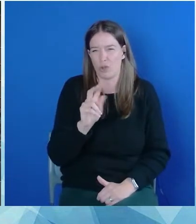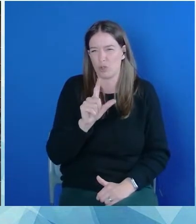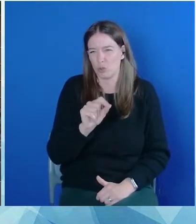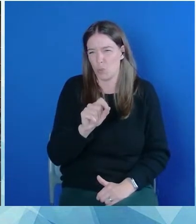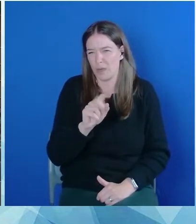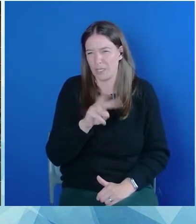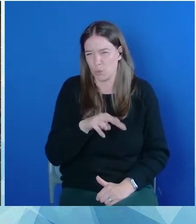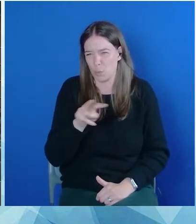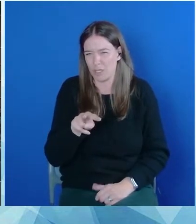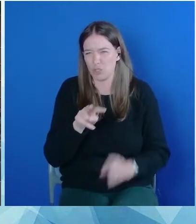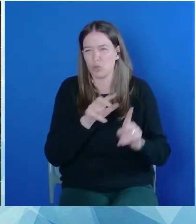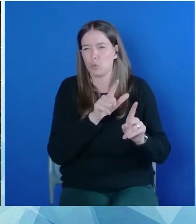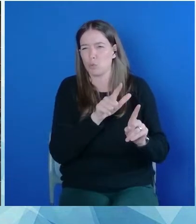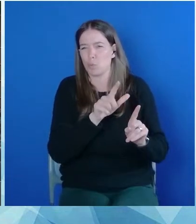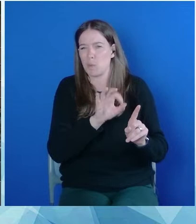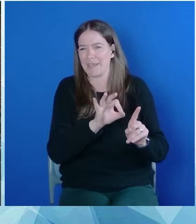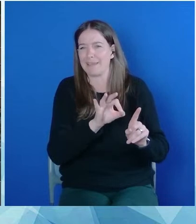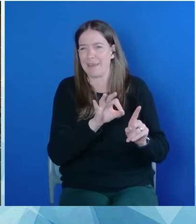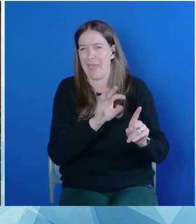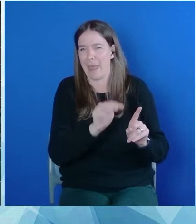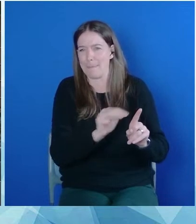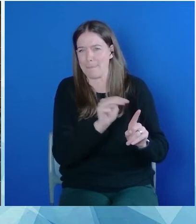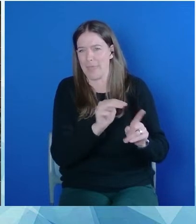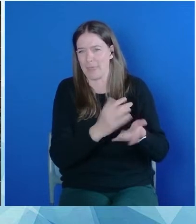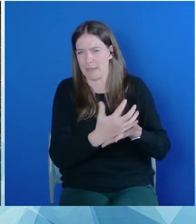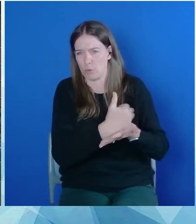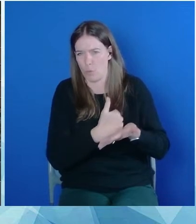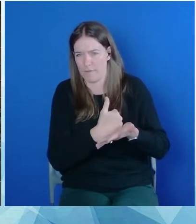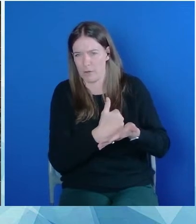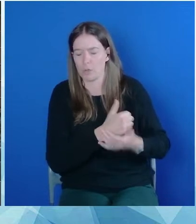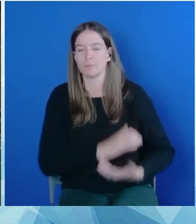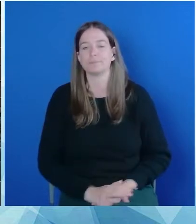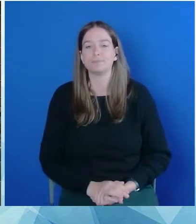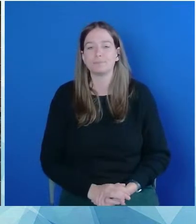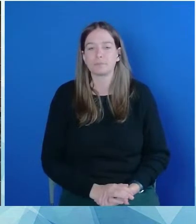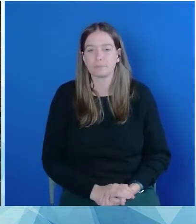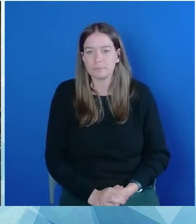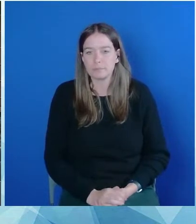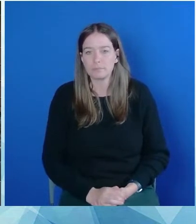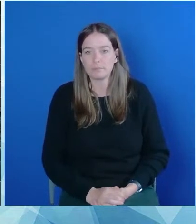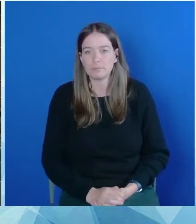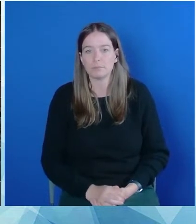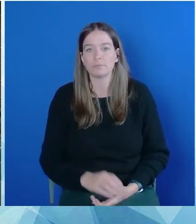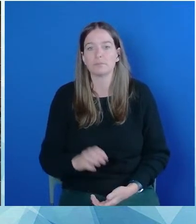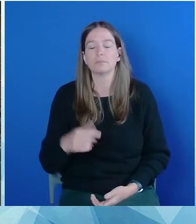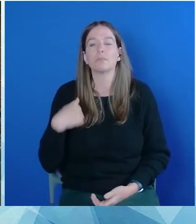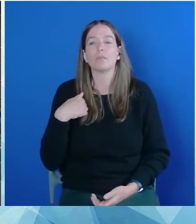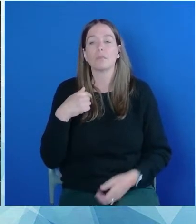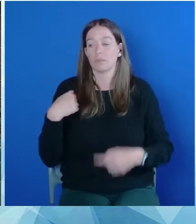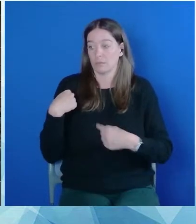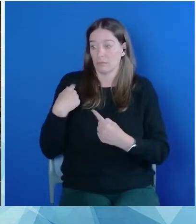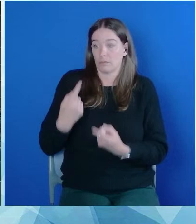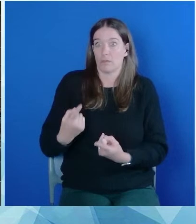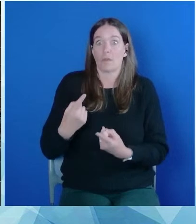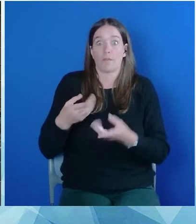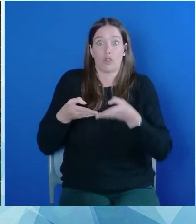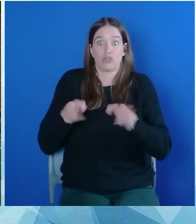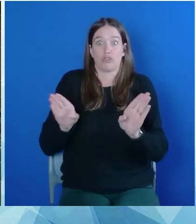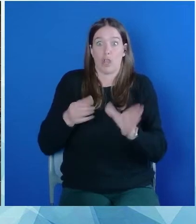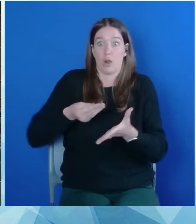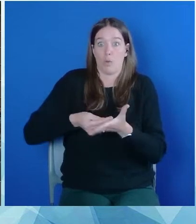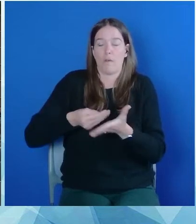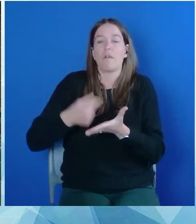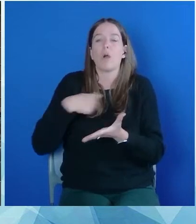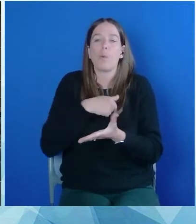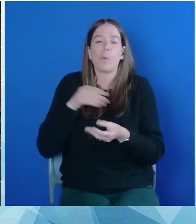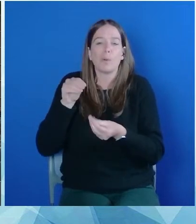difference is the increased use of the general funds year to date. We have already spent $900,000 of the